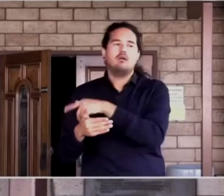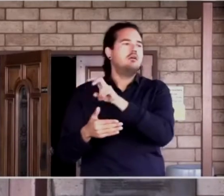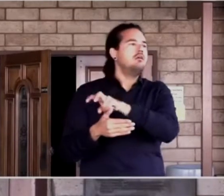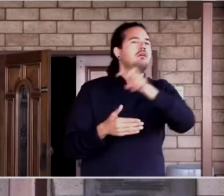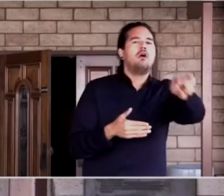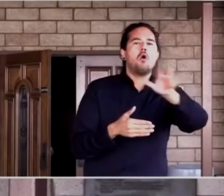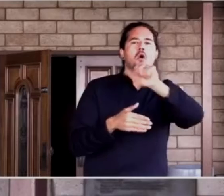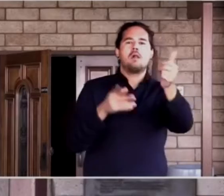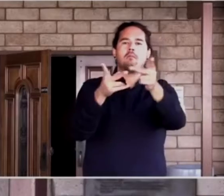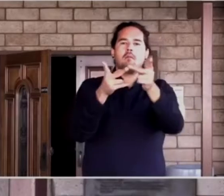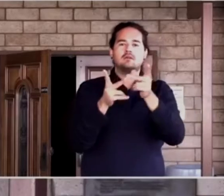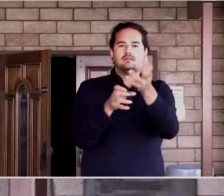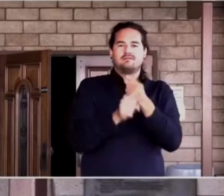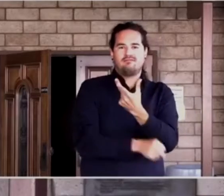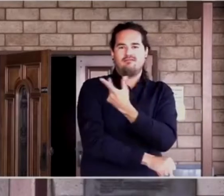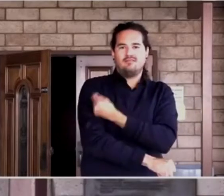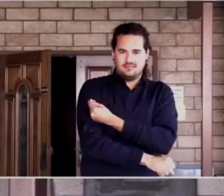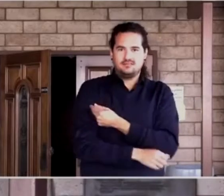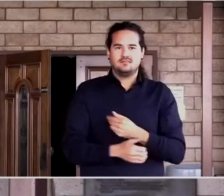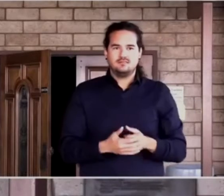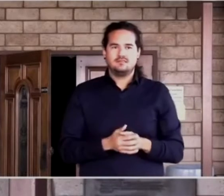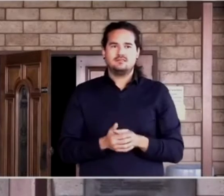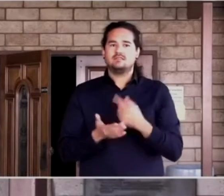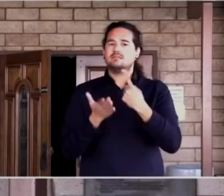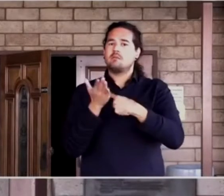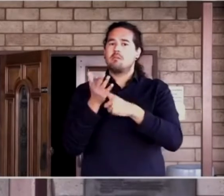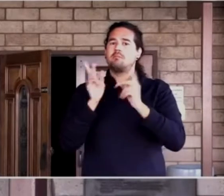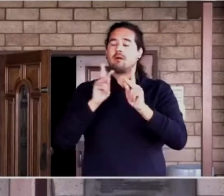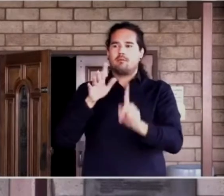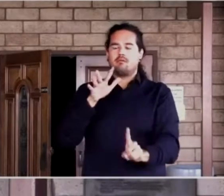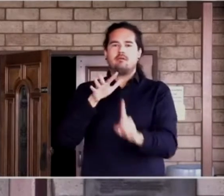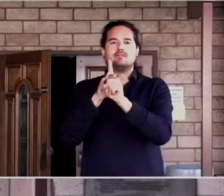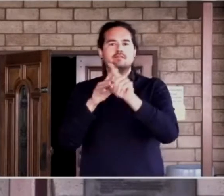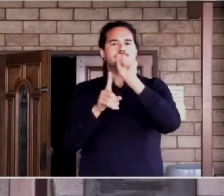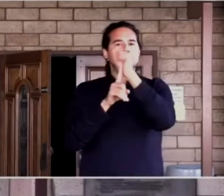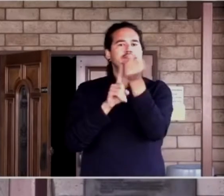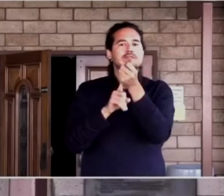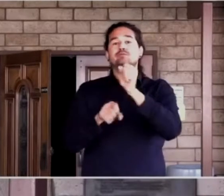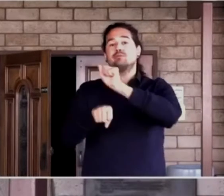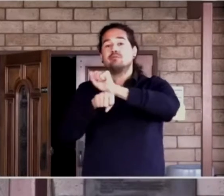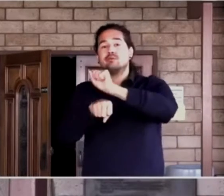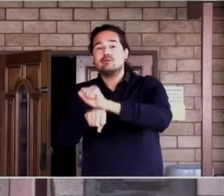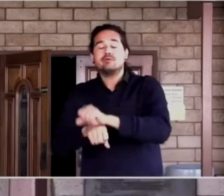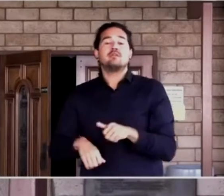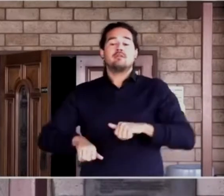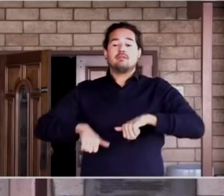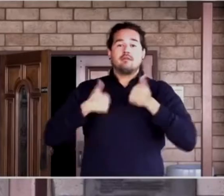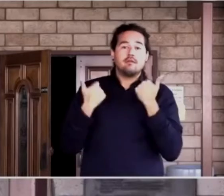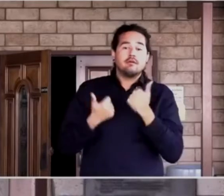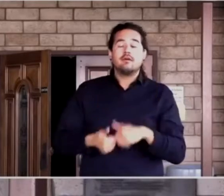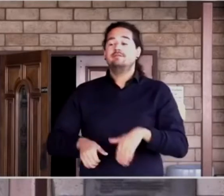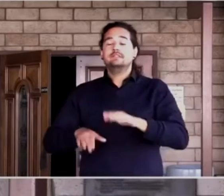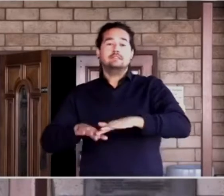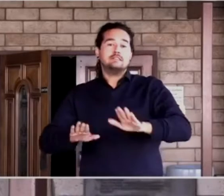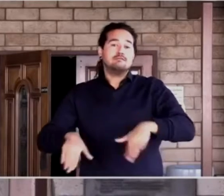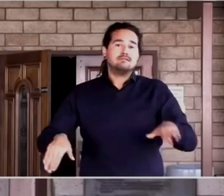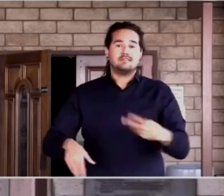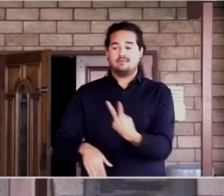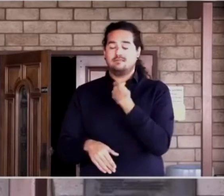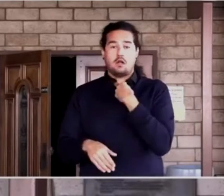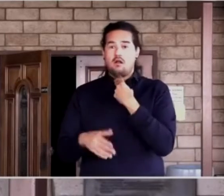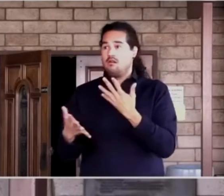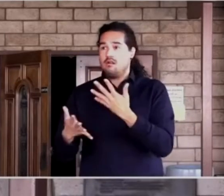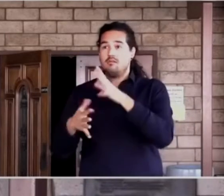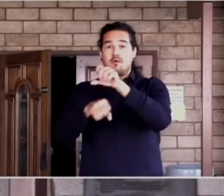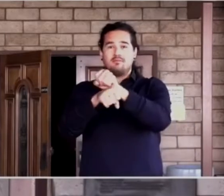were unable to come for various reasons, work, childcare demands, and we hope that they will be rescheduling to come back to one of our sites. Again, we